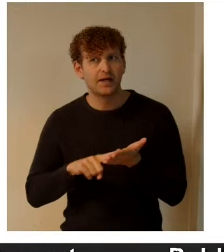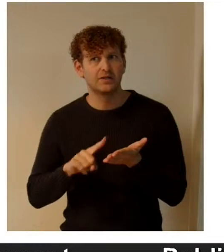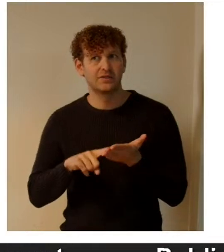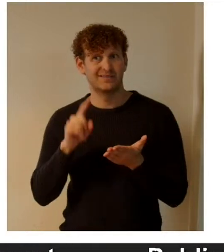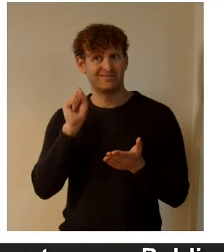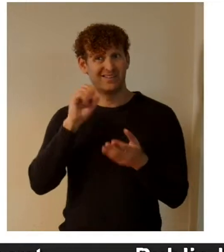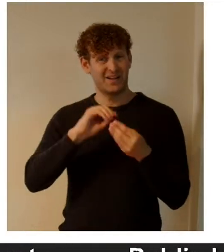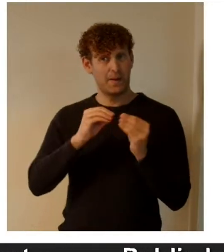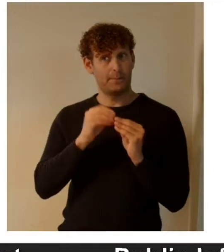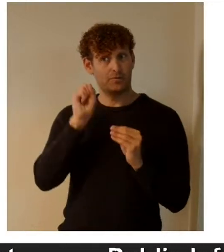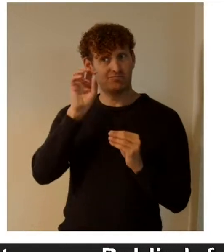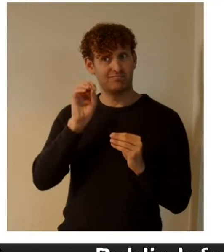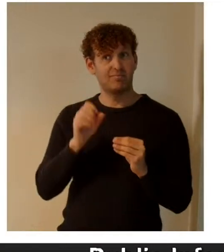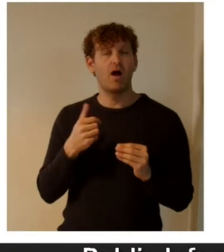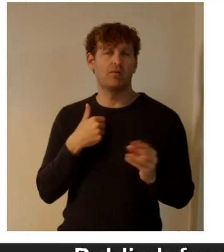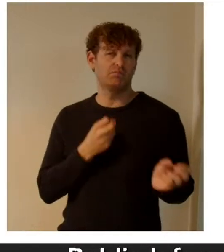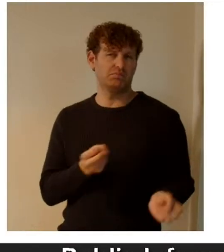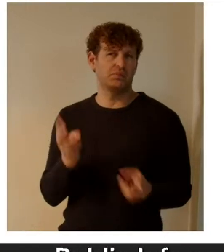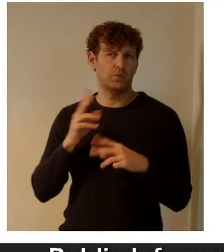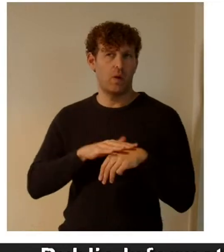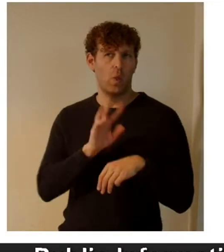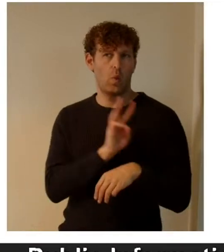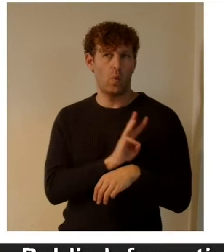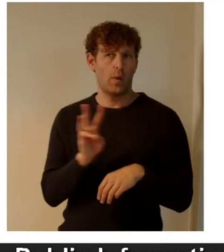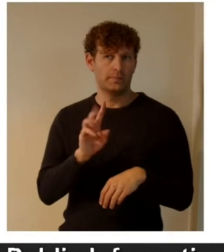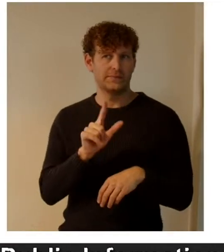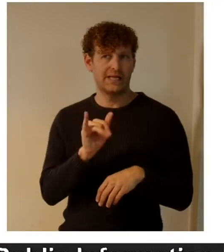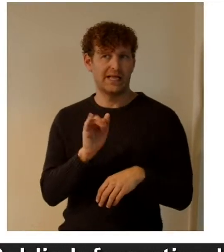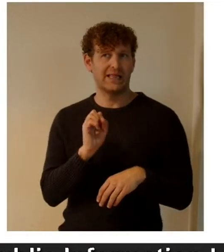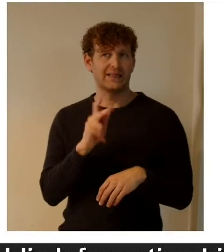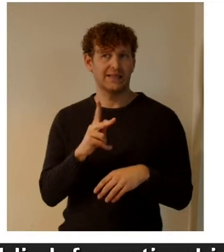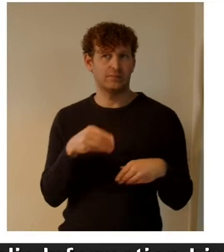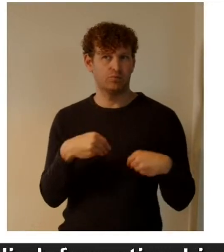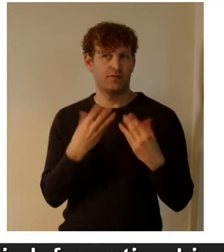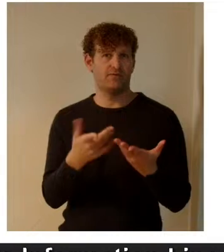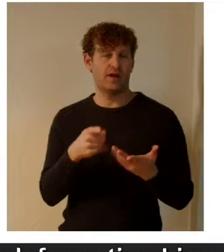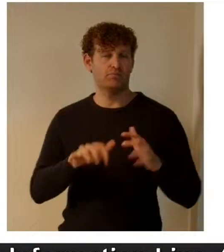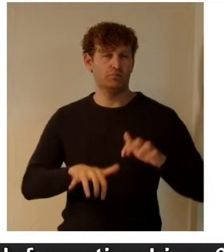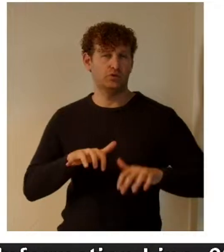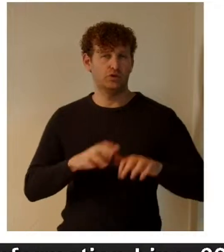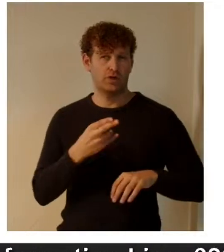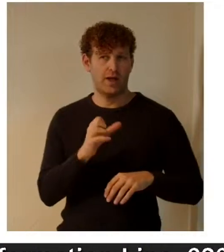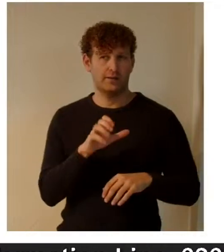county website on the link that's provided in the chat. Thank you.